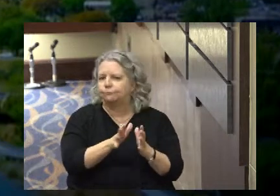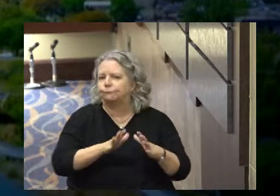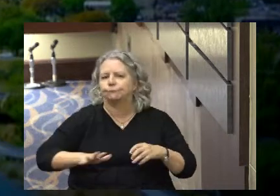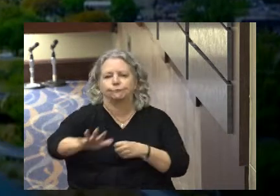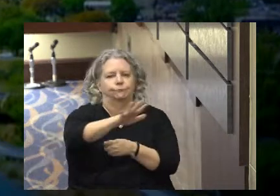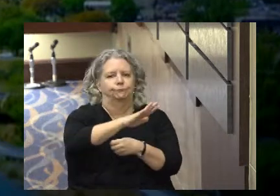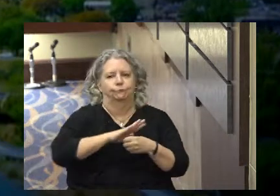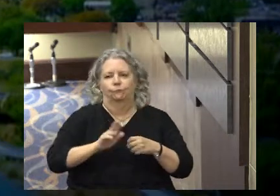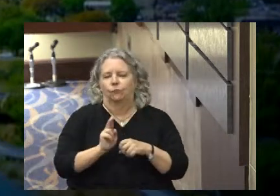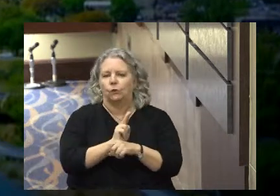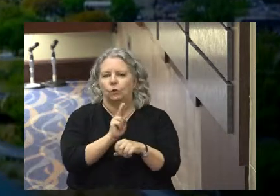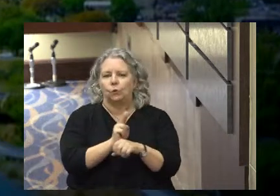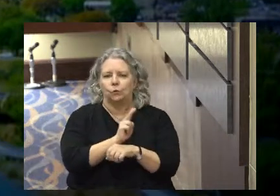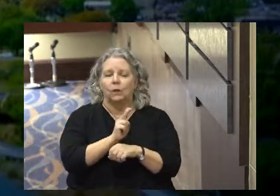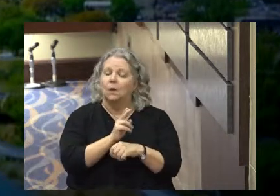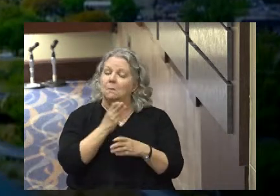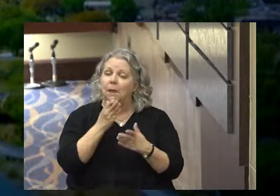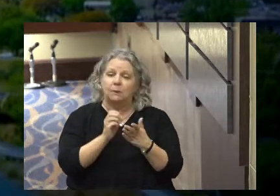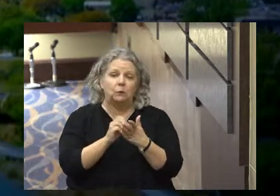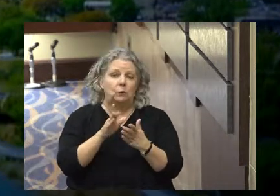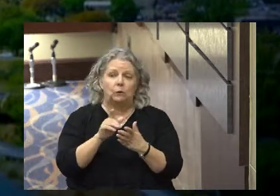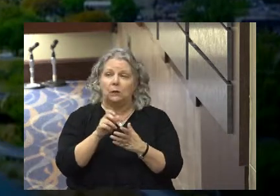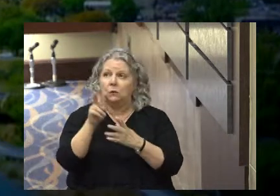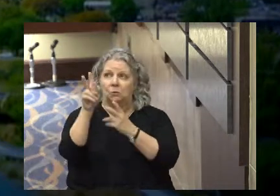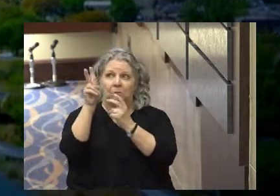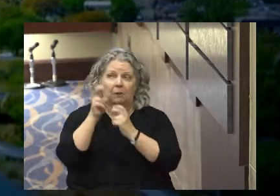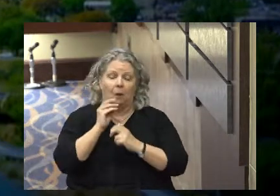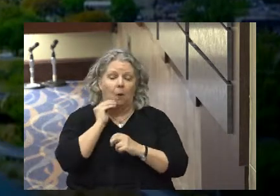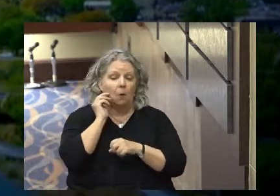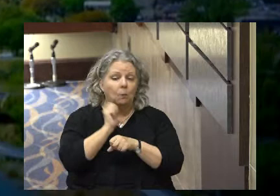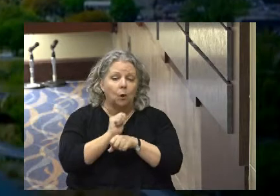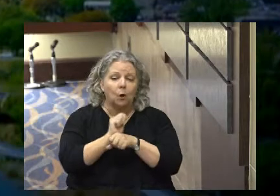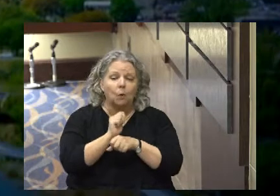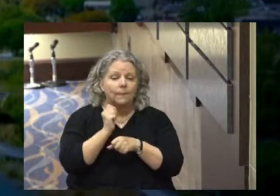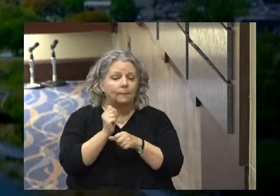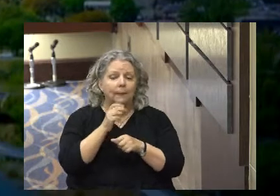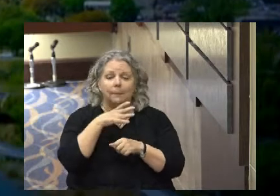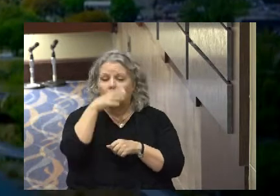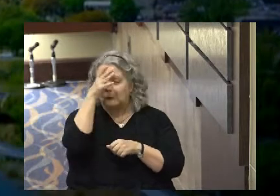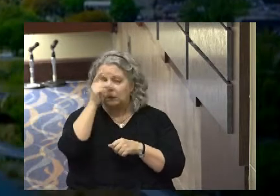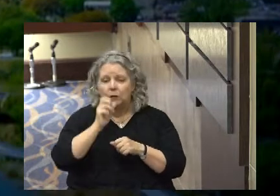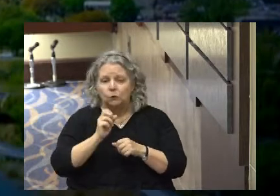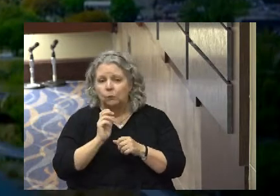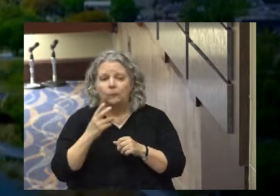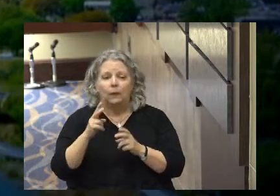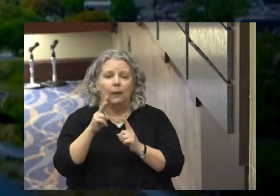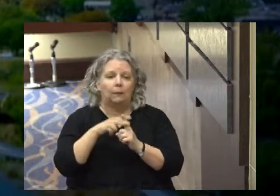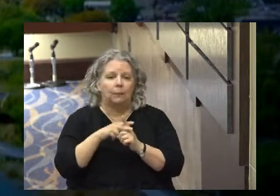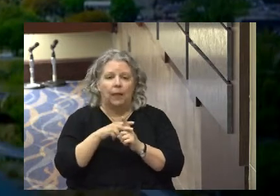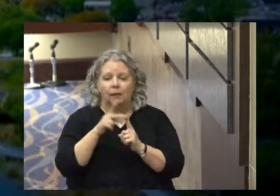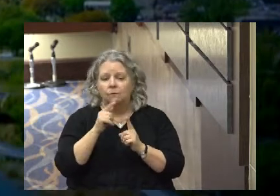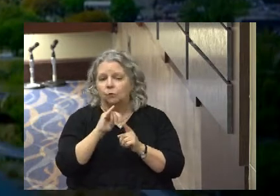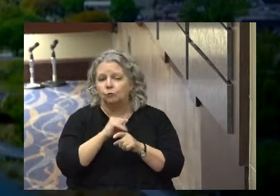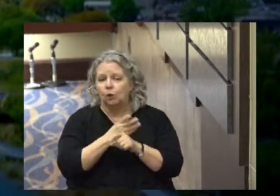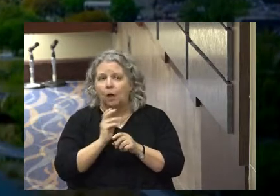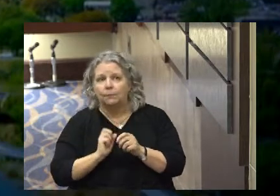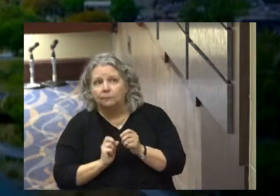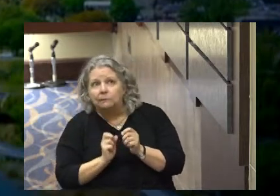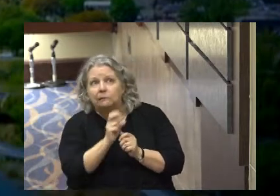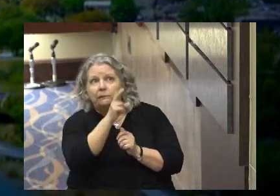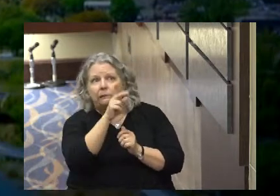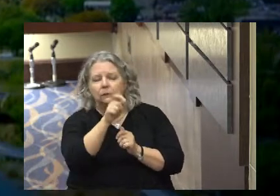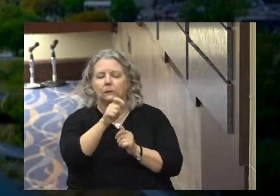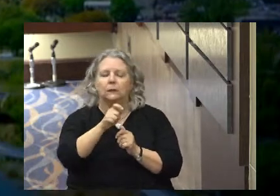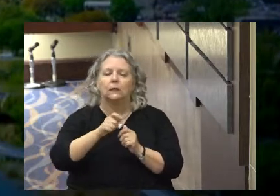download homework, or parents that want to apply for employment or things of that nature. And if successful, the plan is to develop